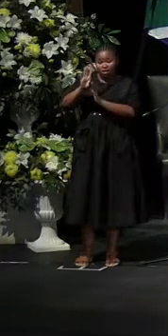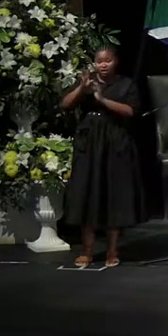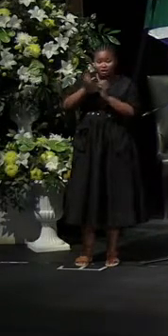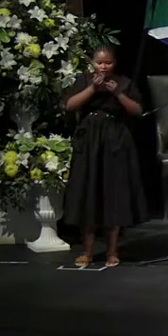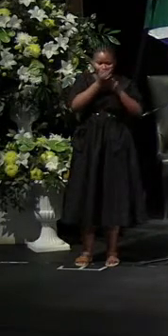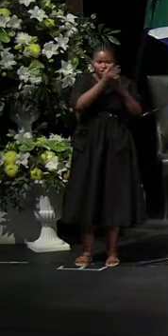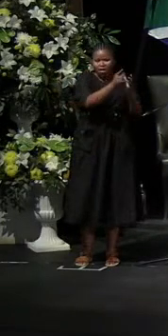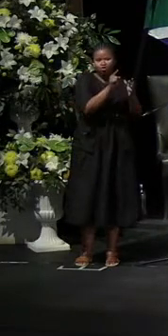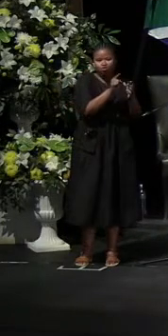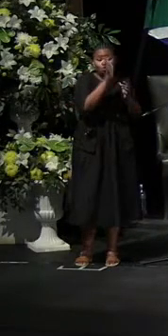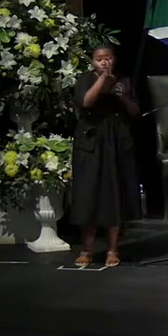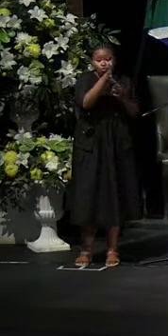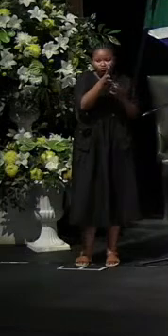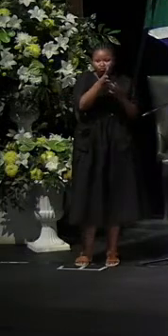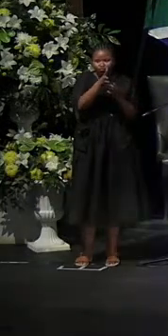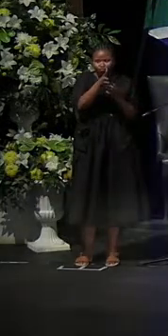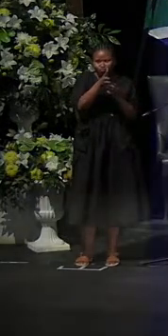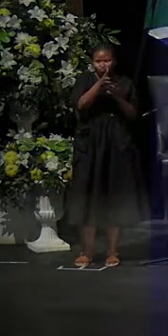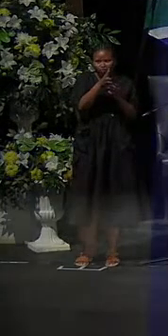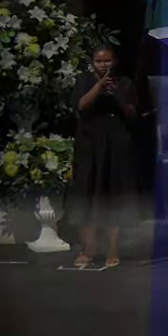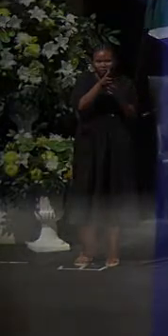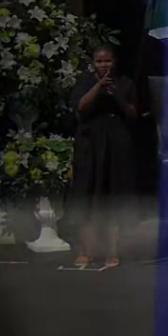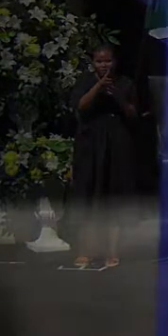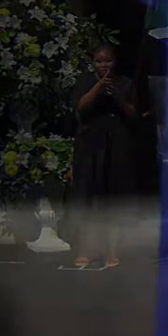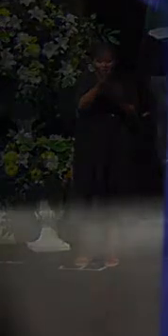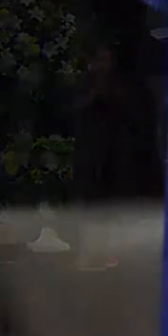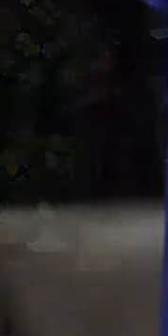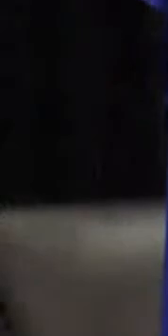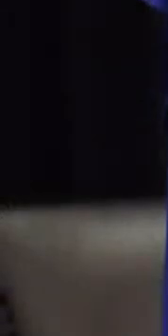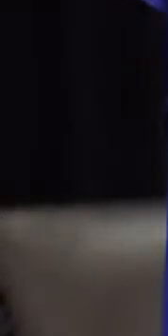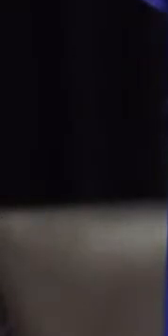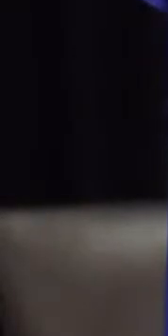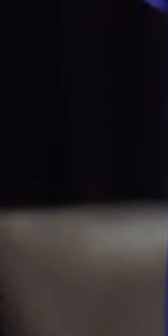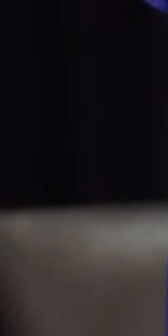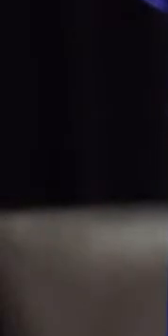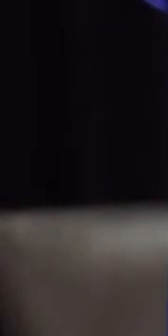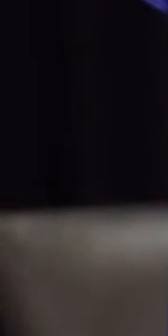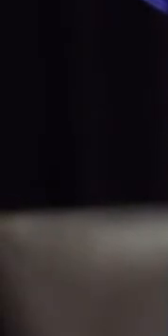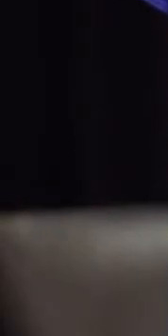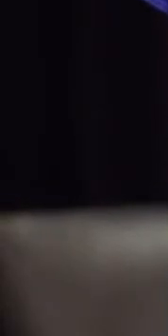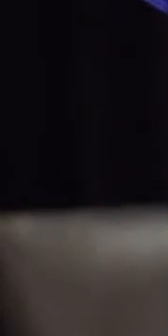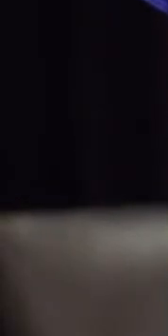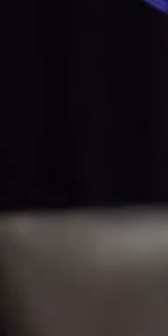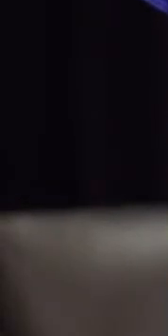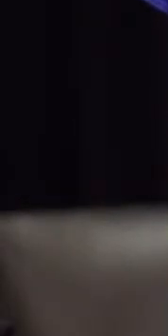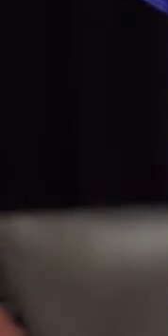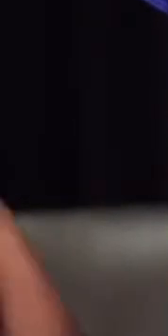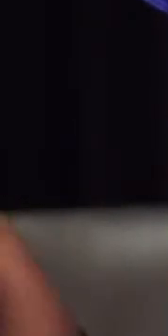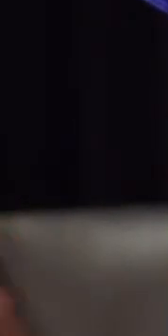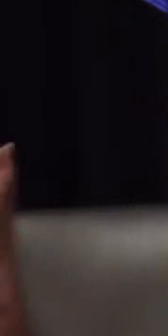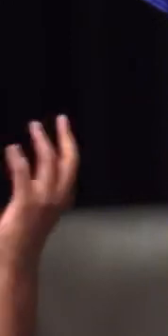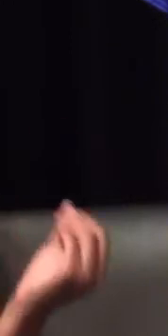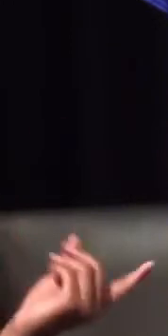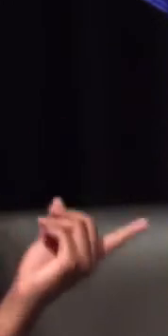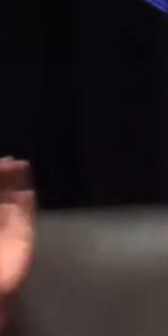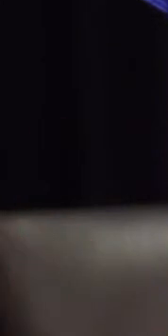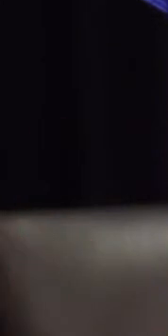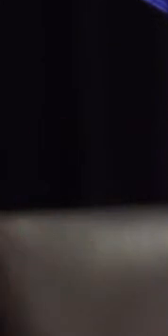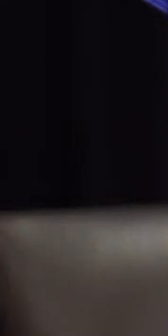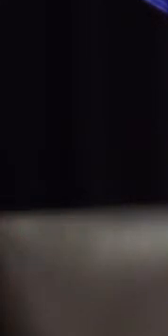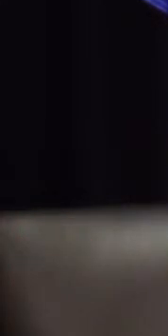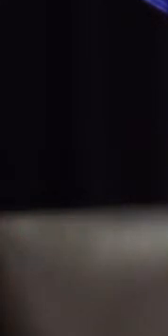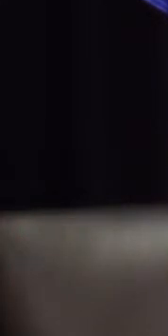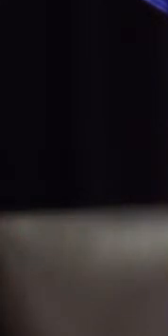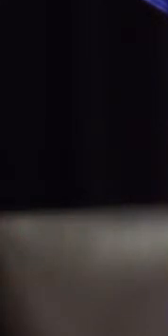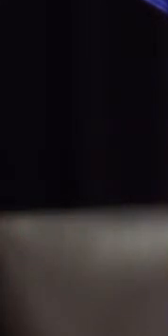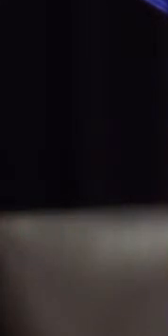feedback will send up some platform the way you can give such feedback thank you very much um shall we have uh comments